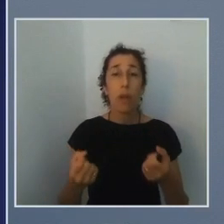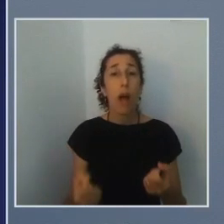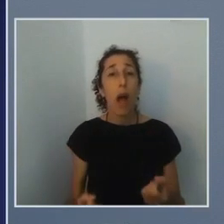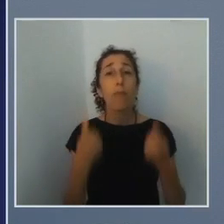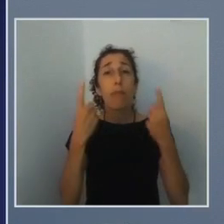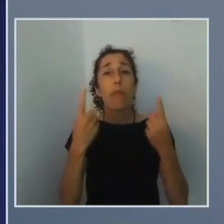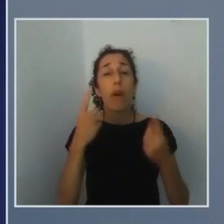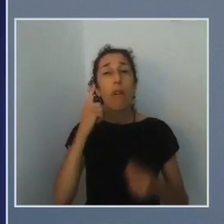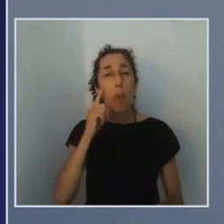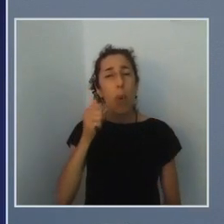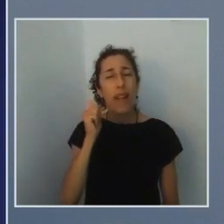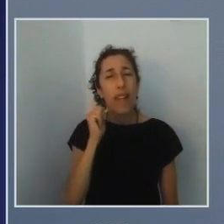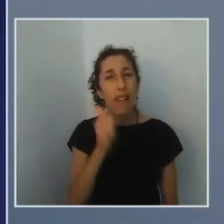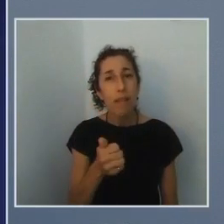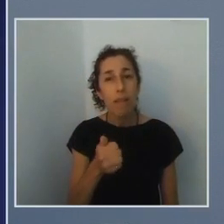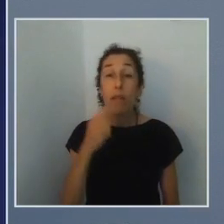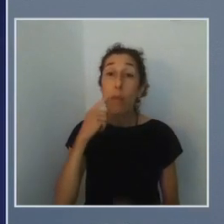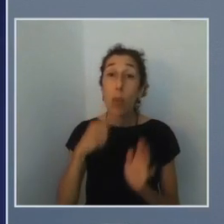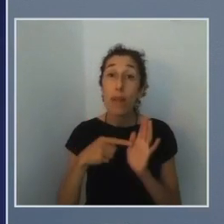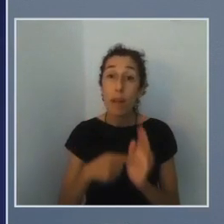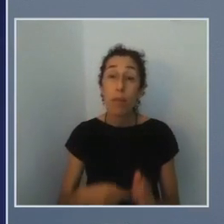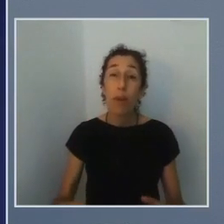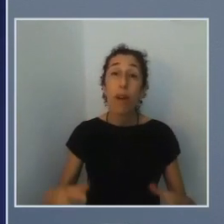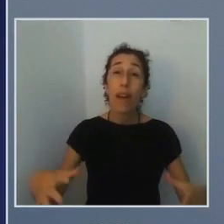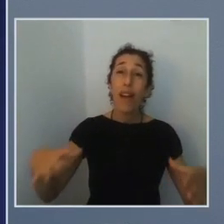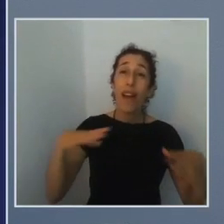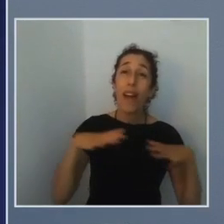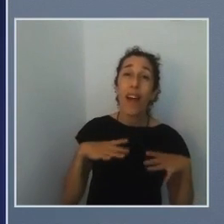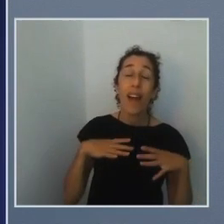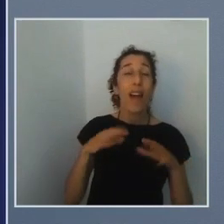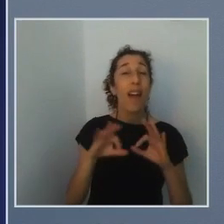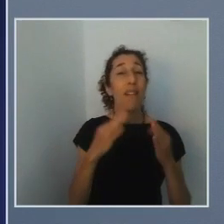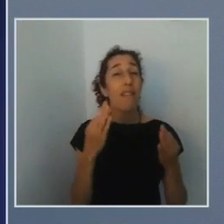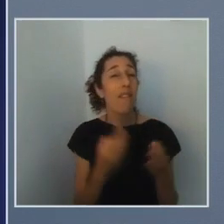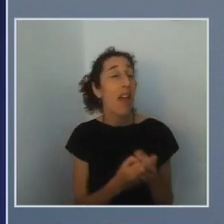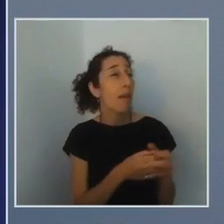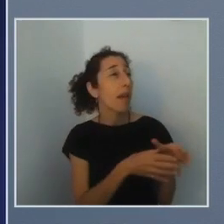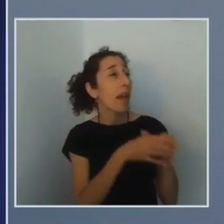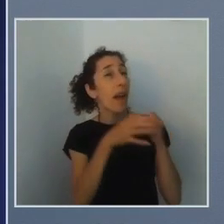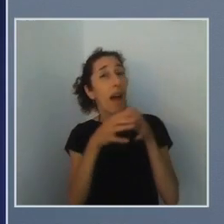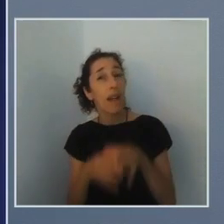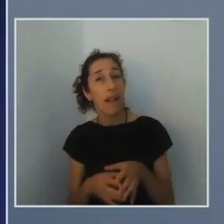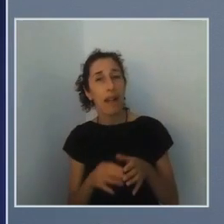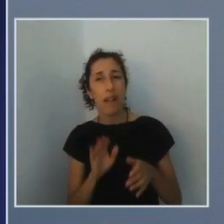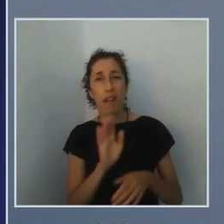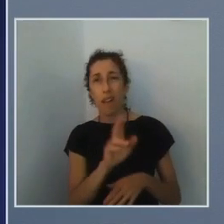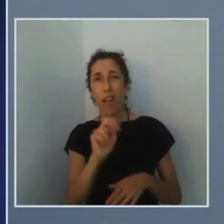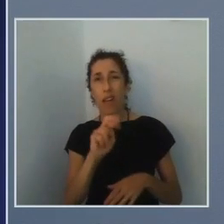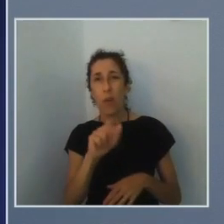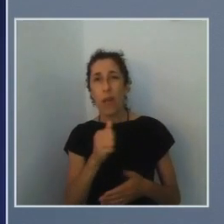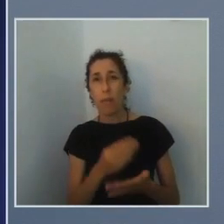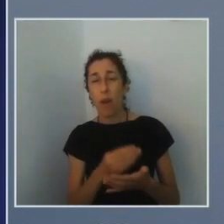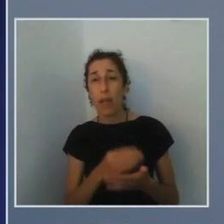families, private jets, expensive meals, and other private